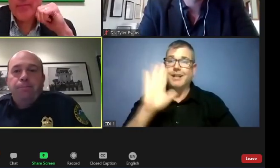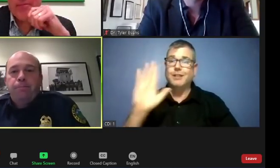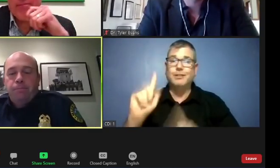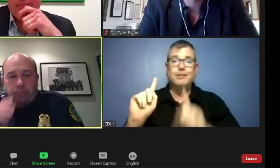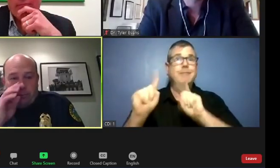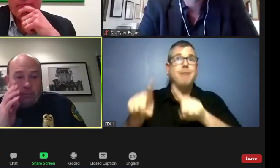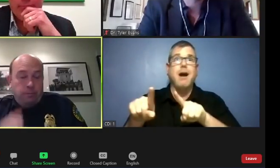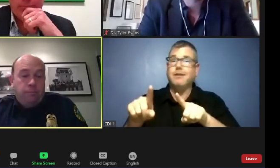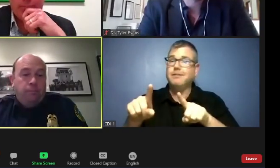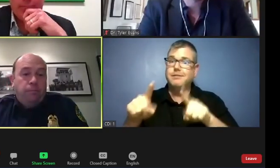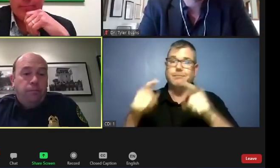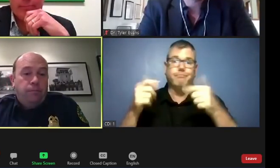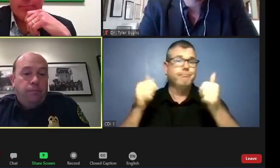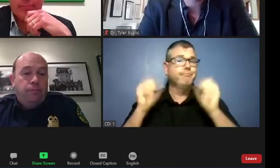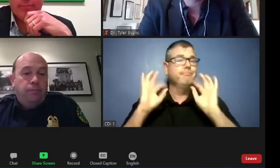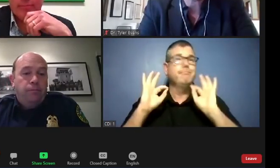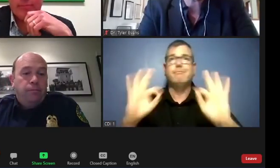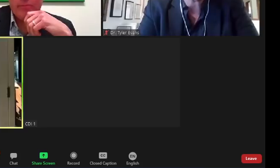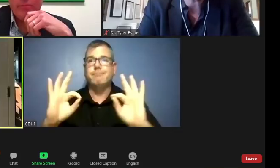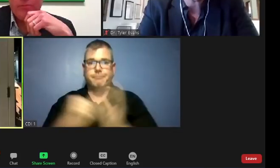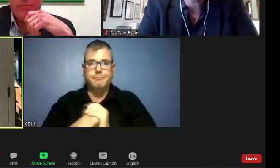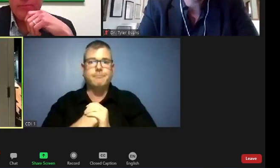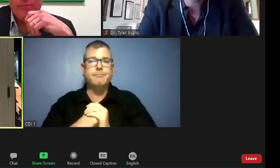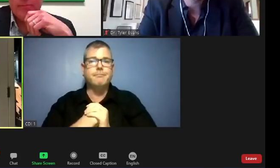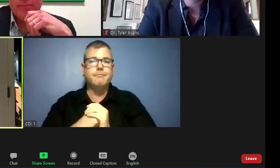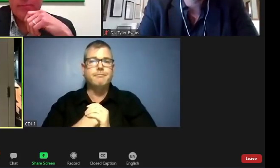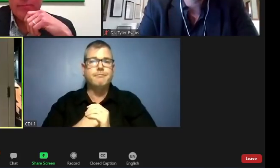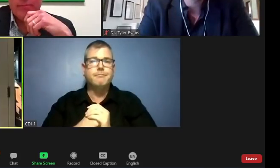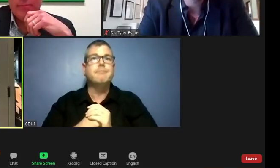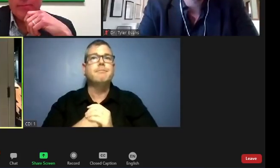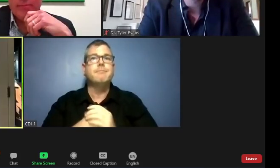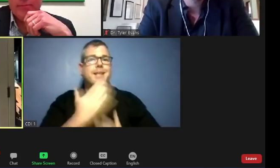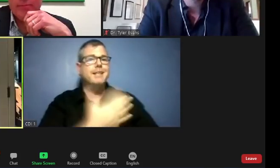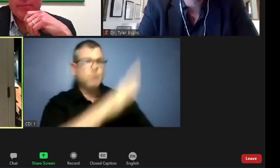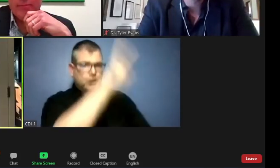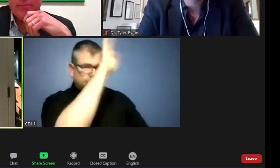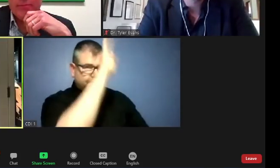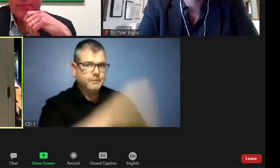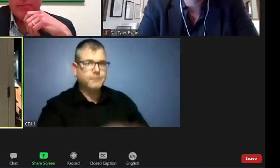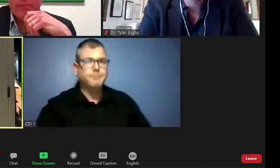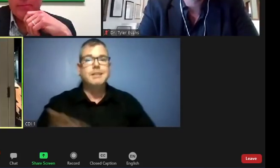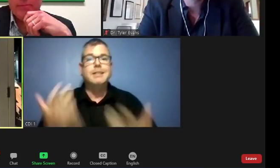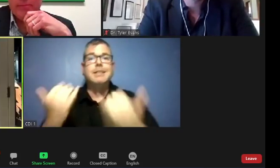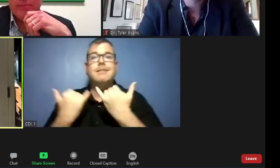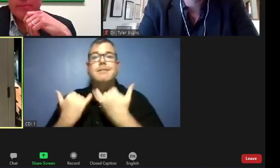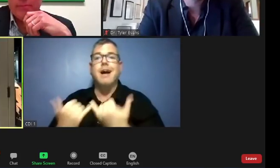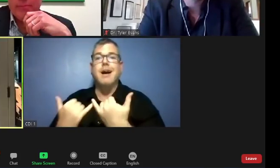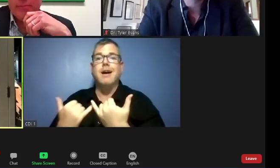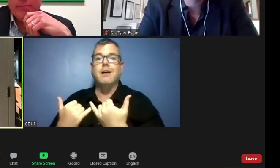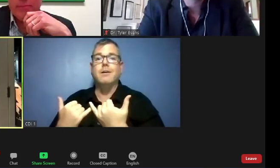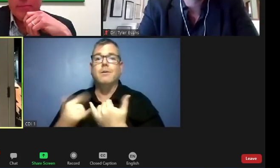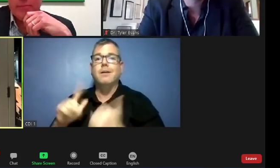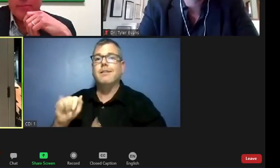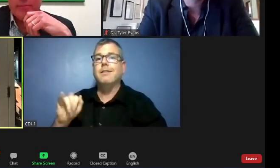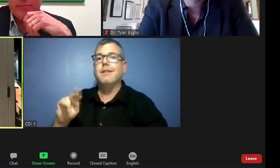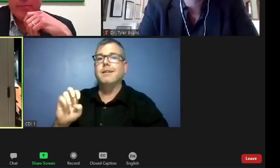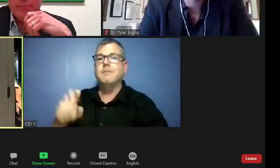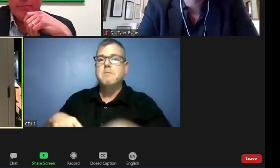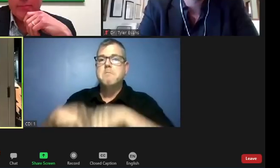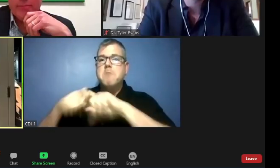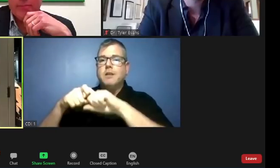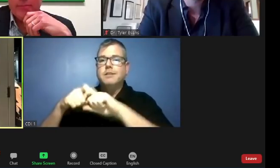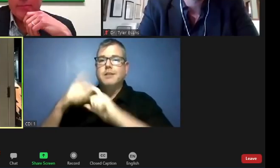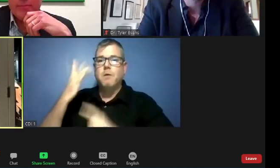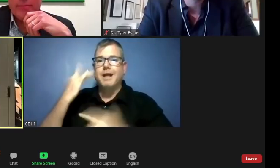Perfect. And I'm actually going to pause for a moment because we are running a little bit over time, but because our